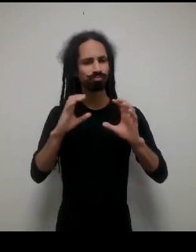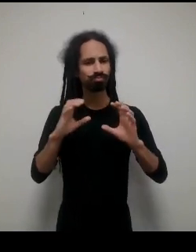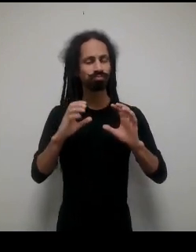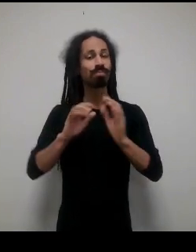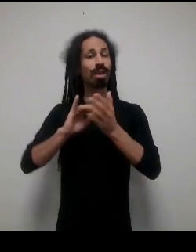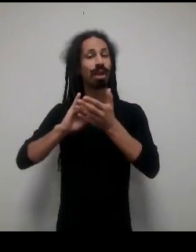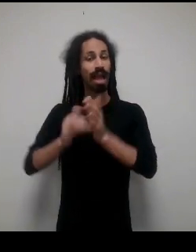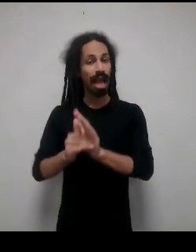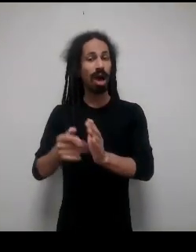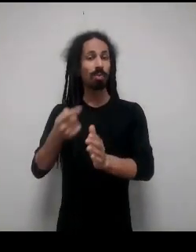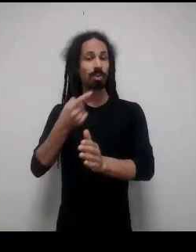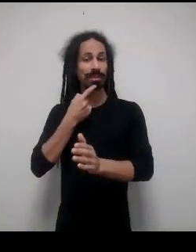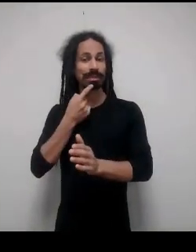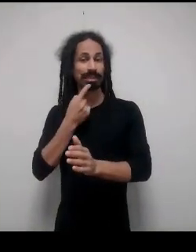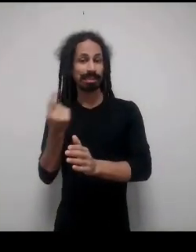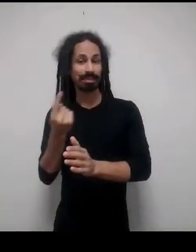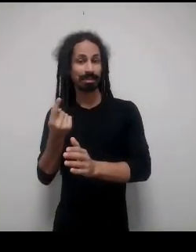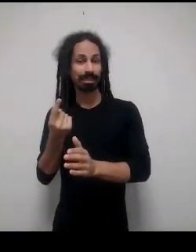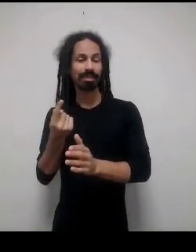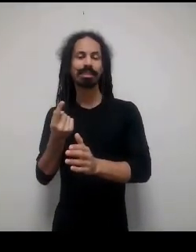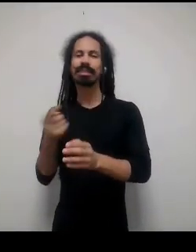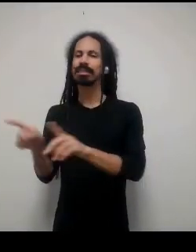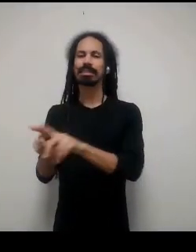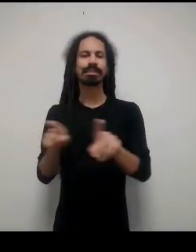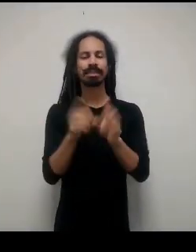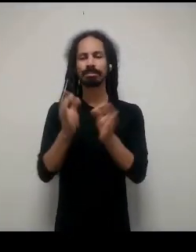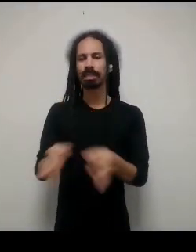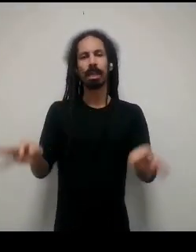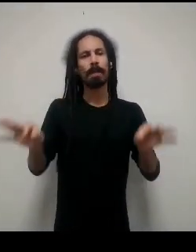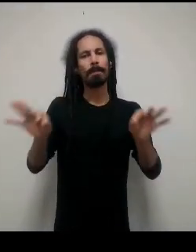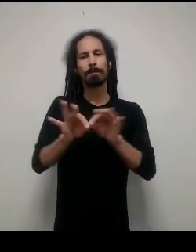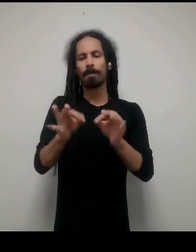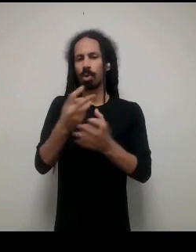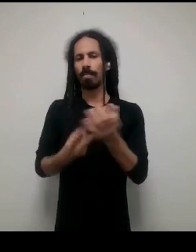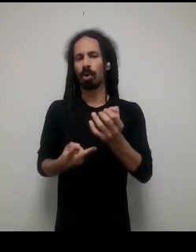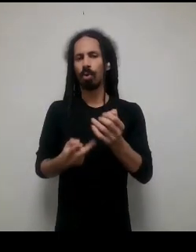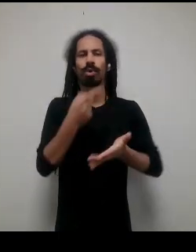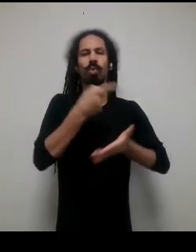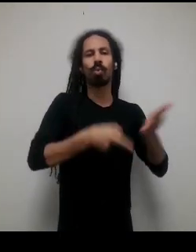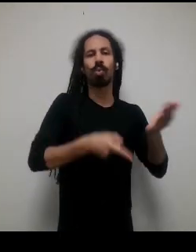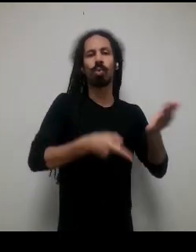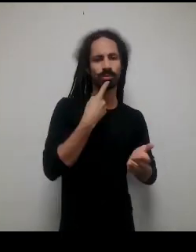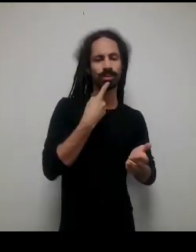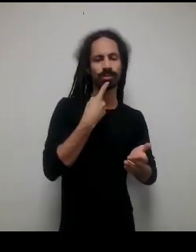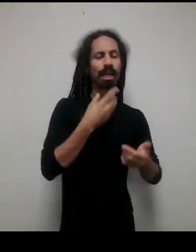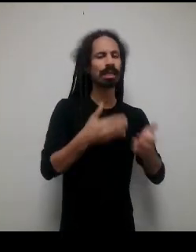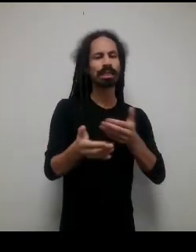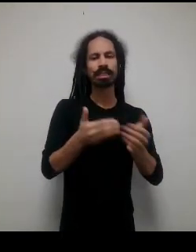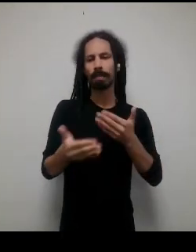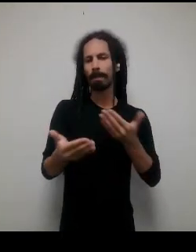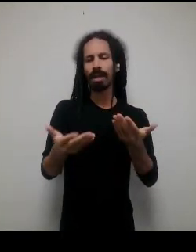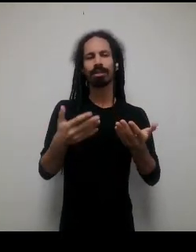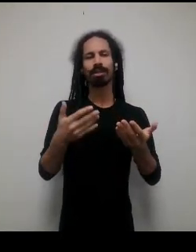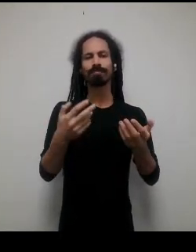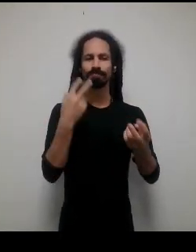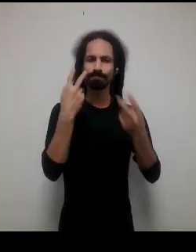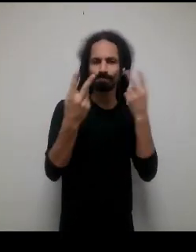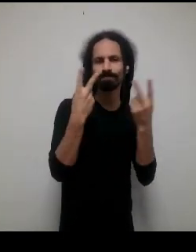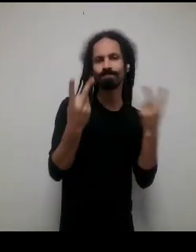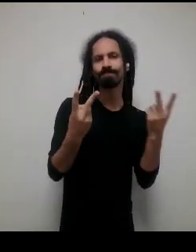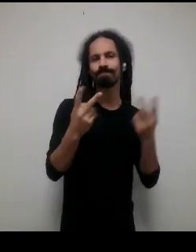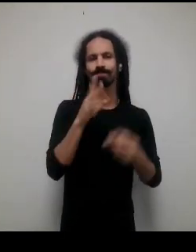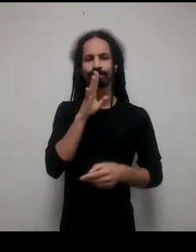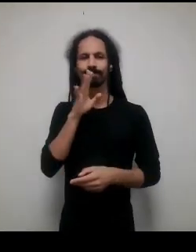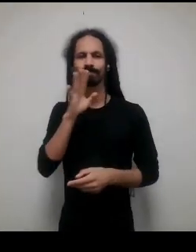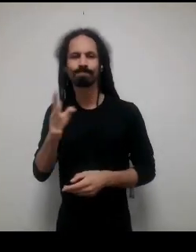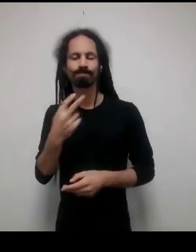is really just as important as what we say. And this can include both vocal and visual elements. We're going to look at